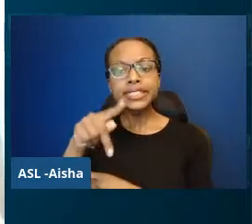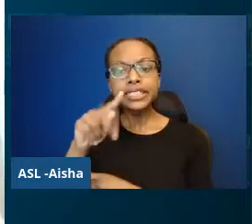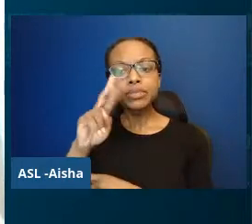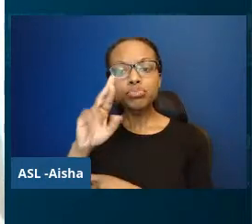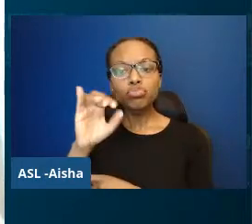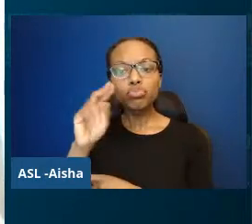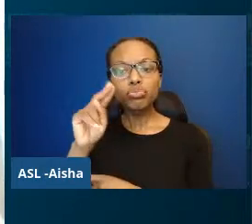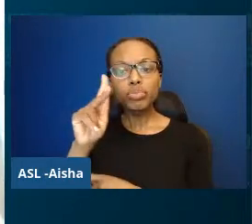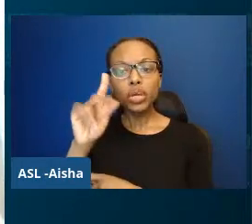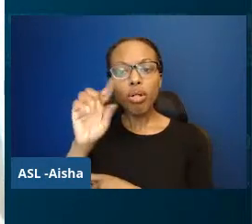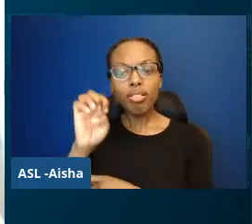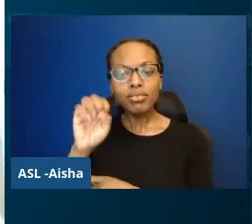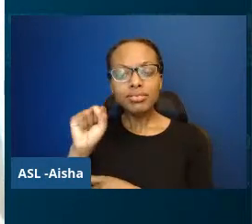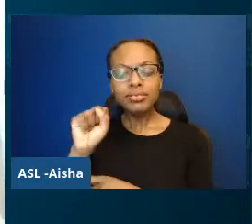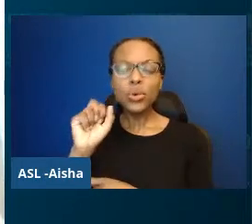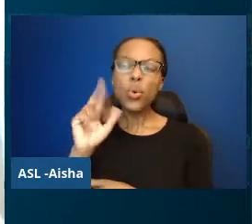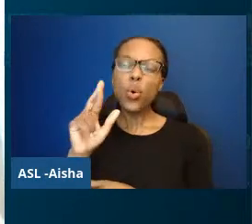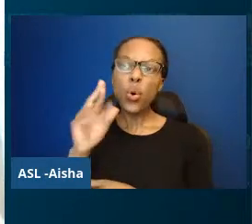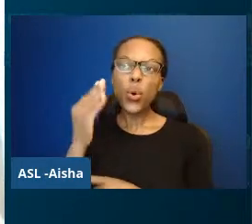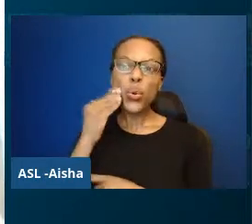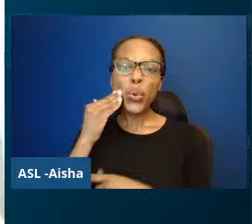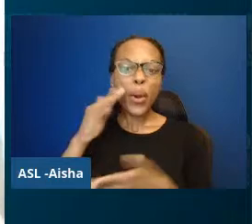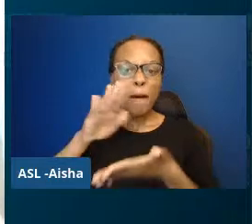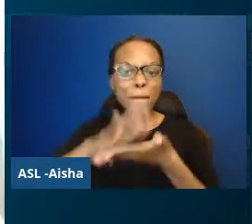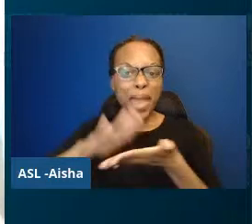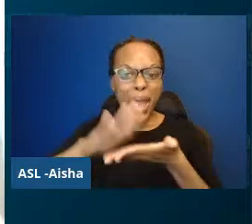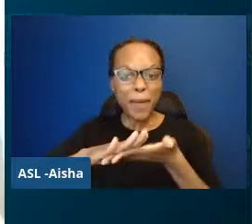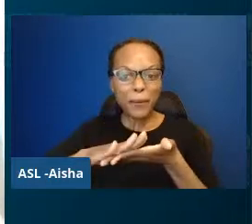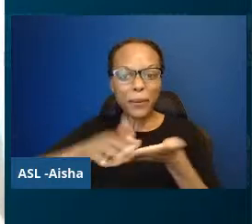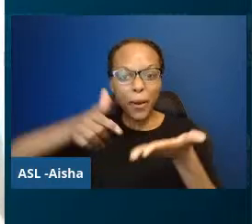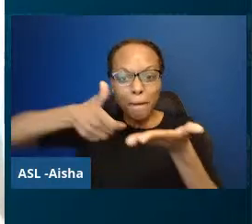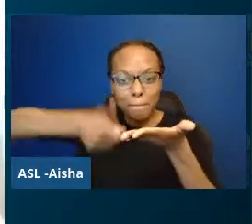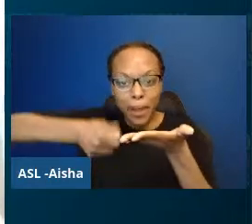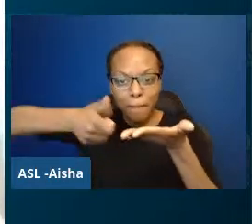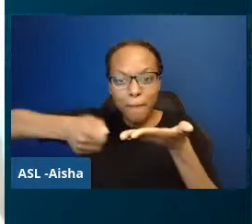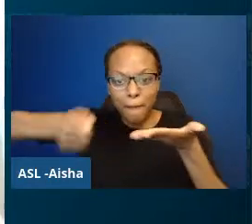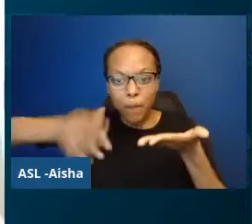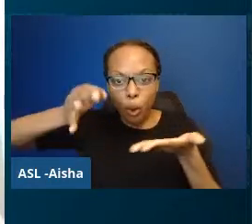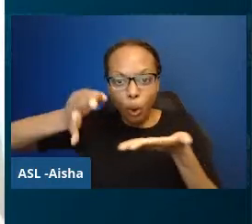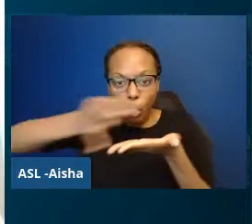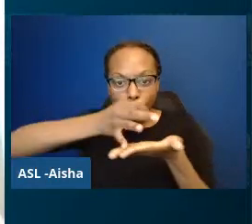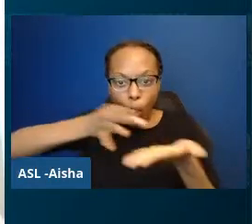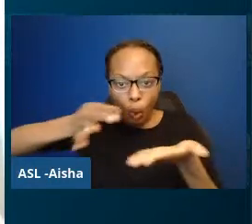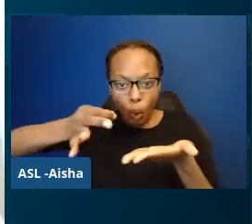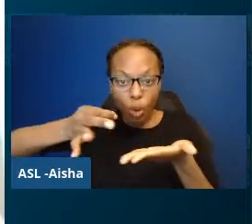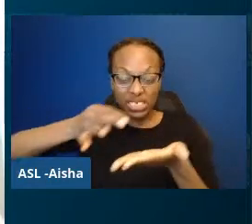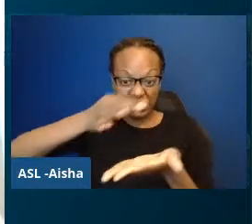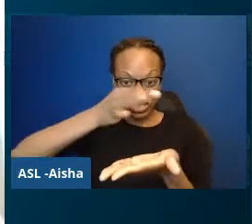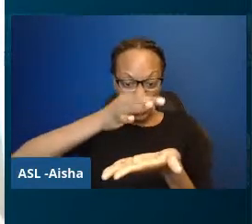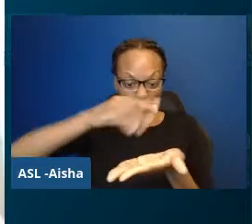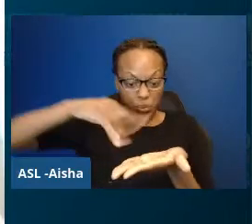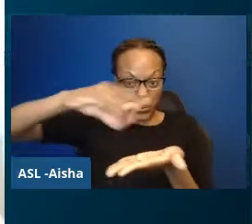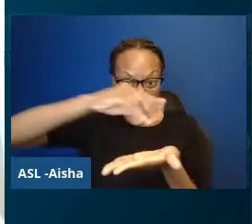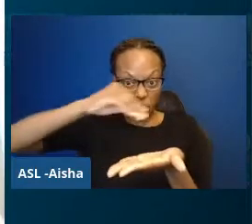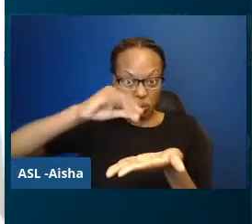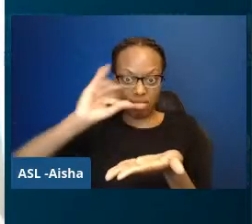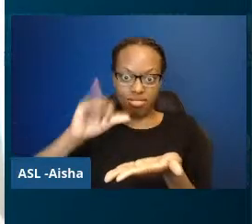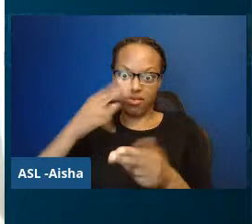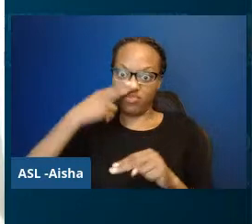paper holes from the hole puncher. Those are a lot of fun. You can really make those fly. And then you can begin to